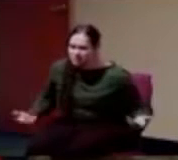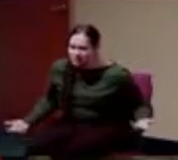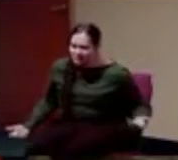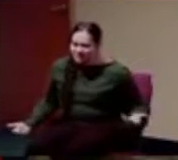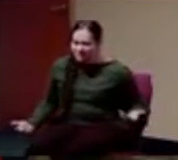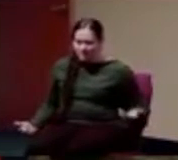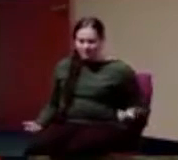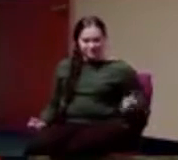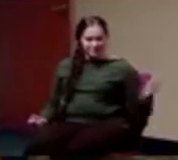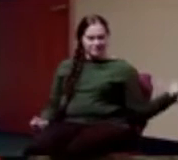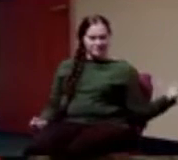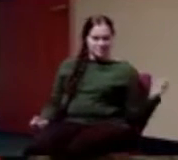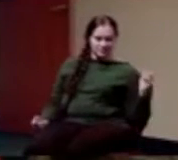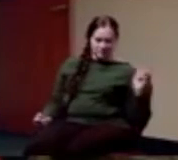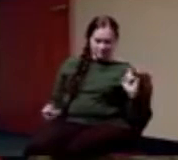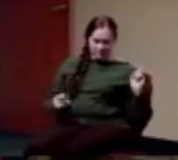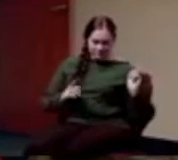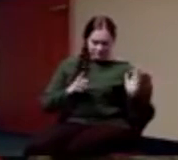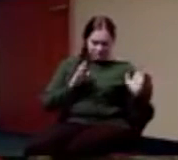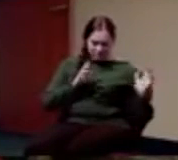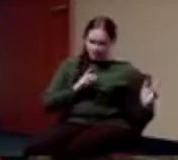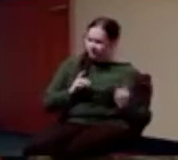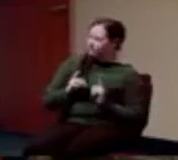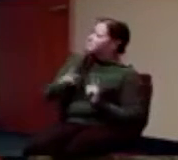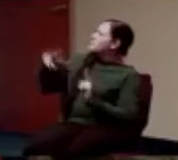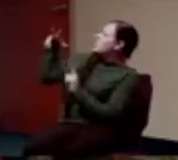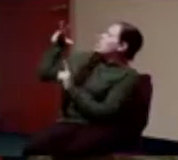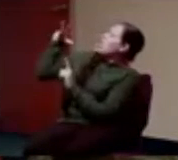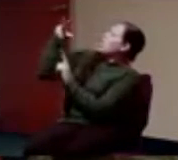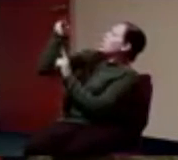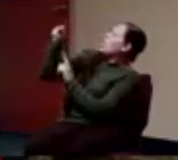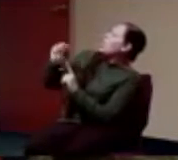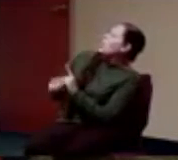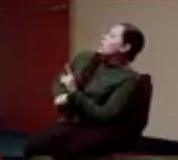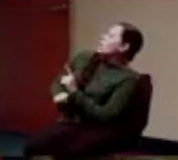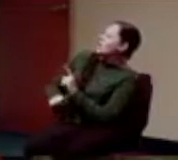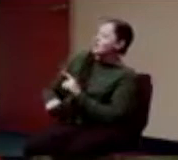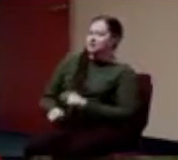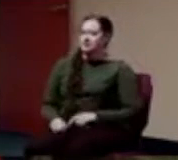who was walking in the crowd with us without hesitation just said, "No."